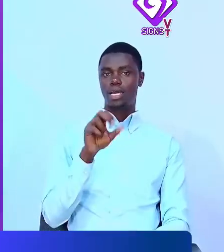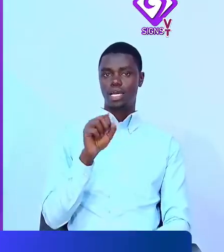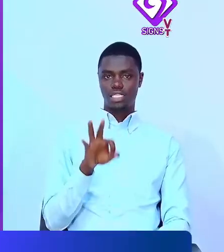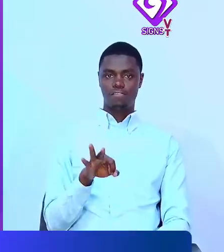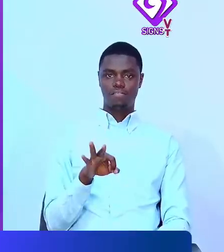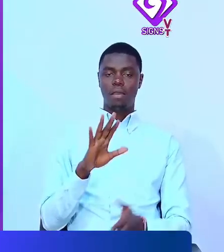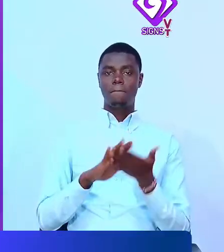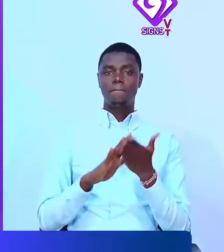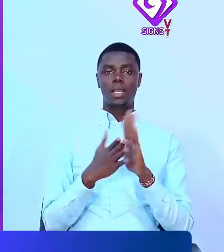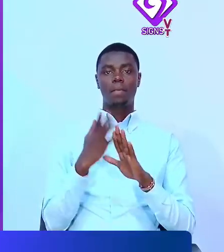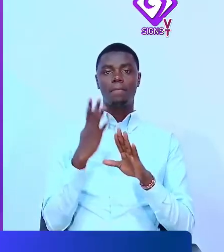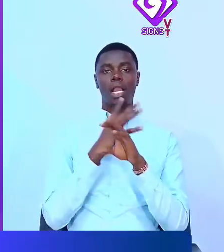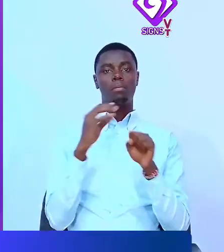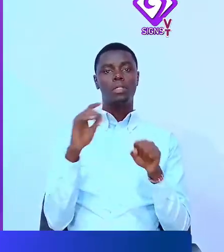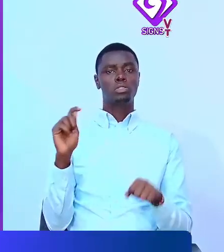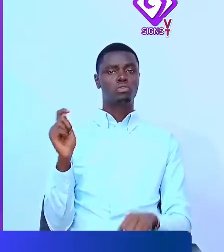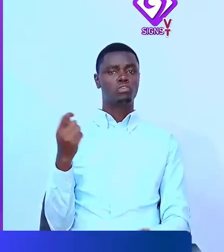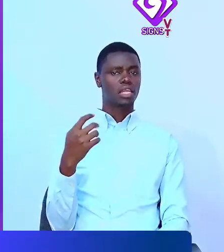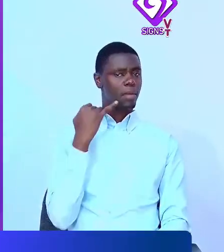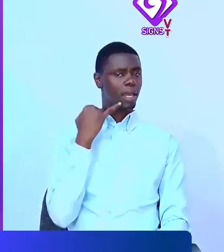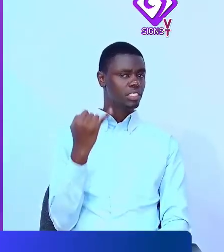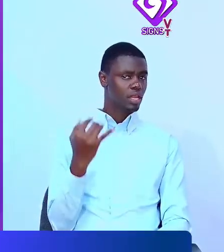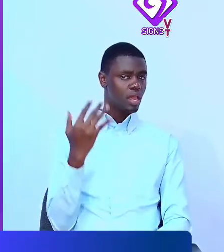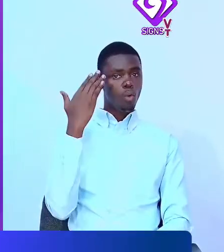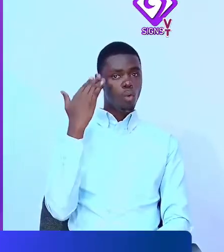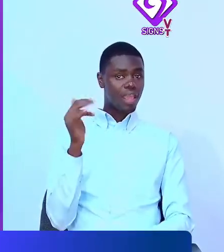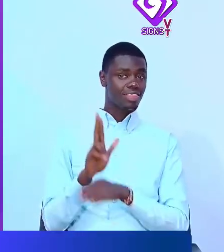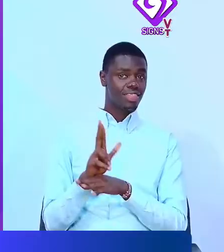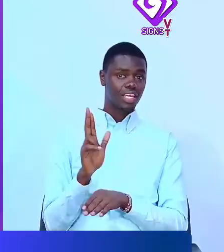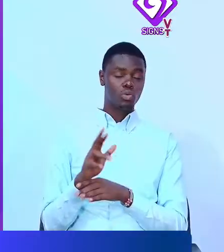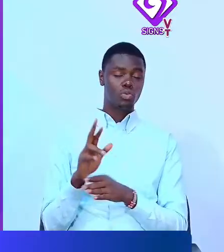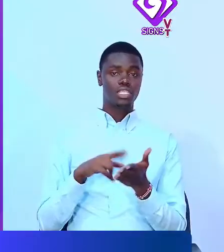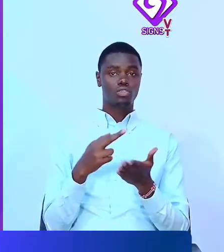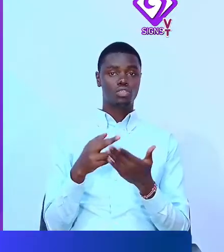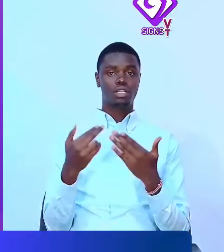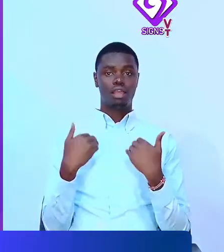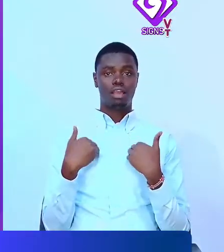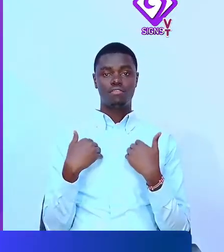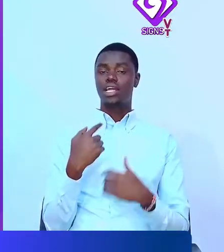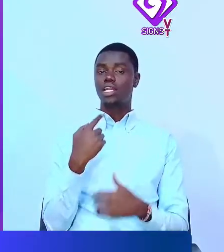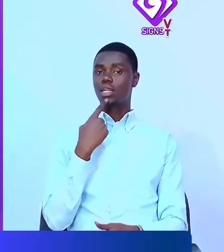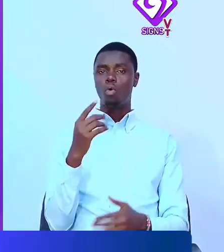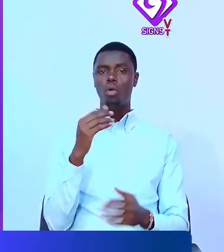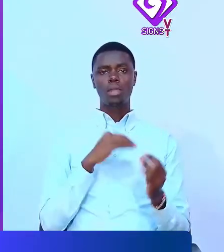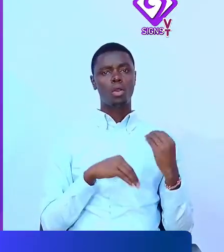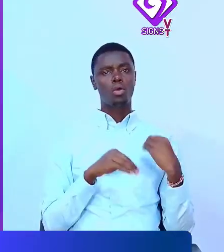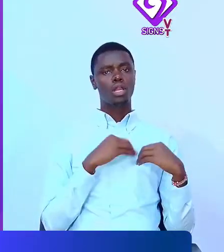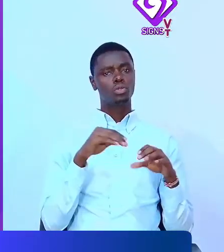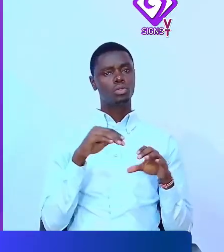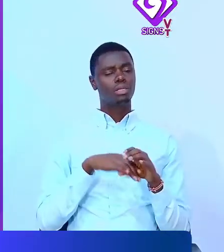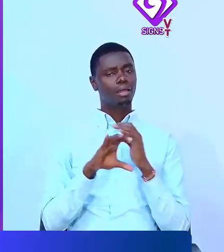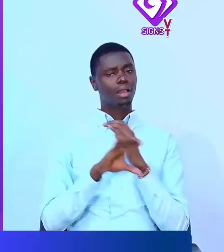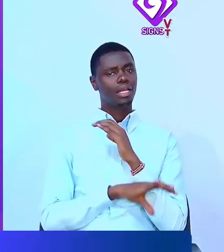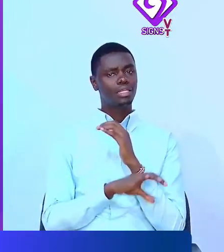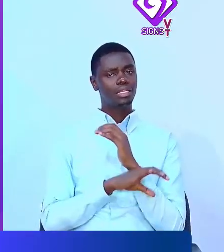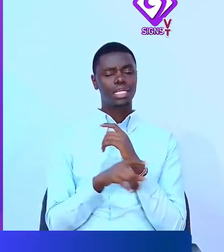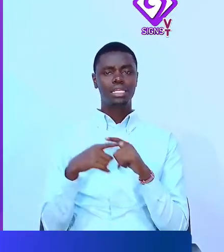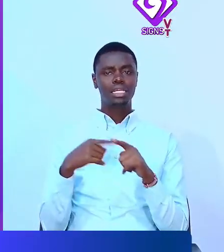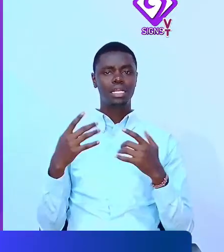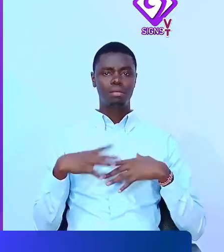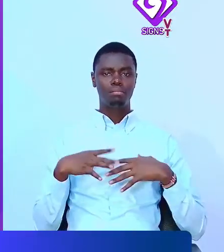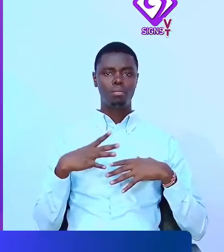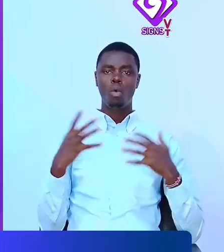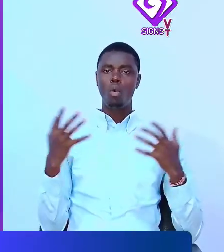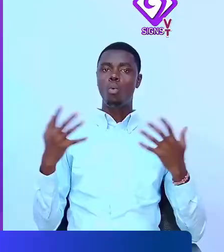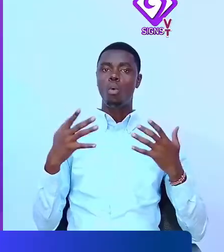being a president of Kenya? Because they can use the resources they have. I've told you the corruption has killed this country where people worship